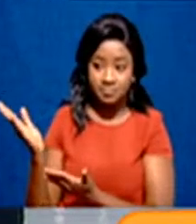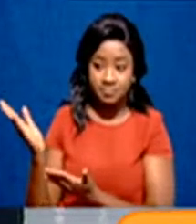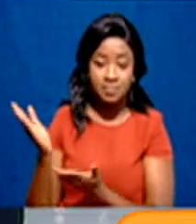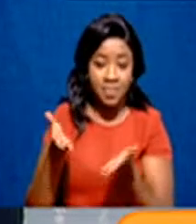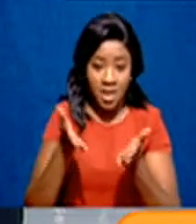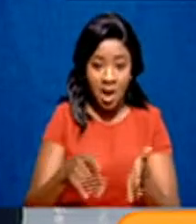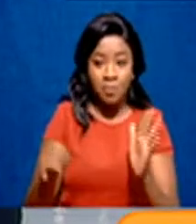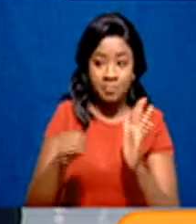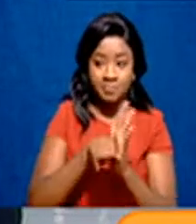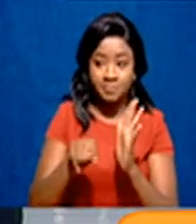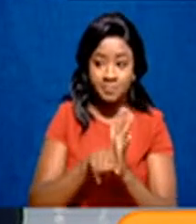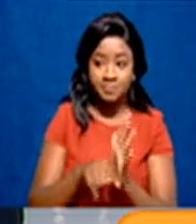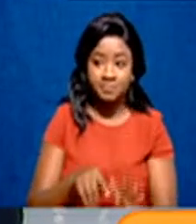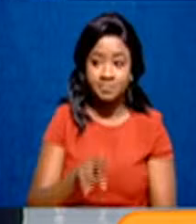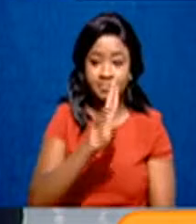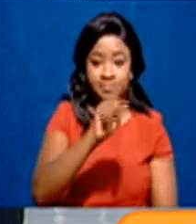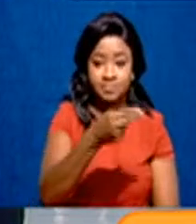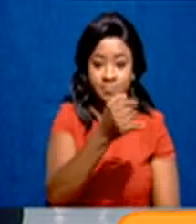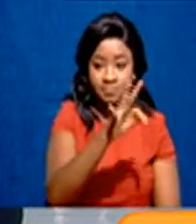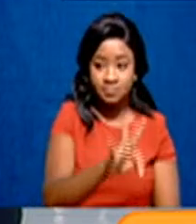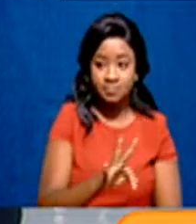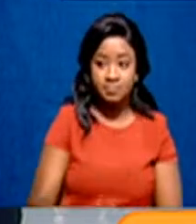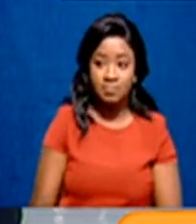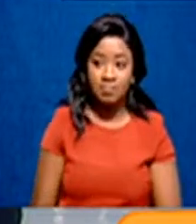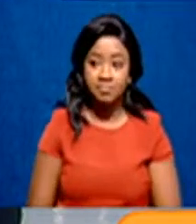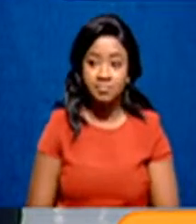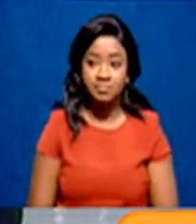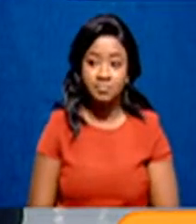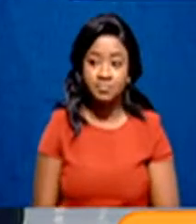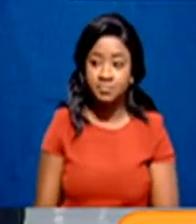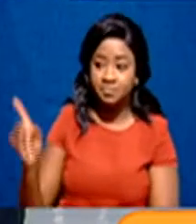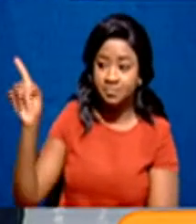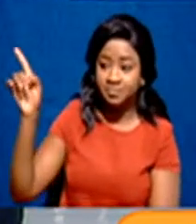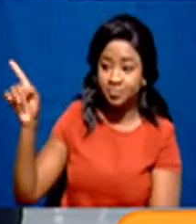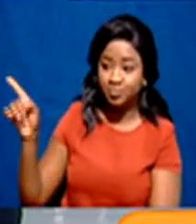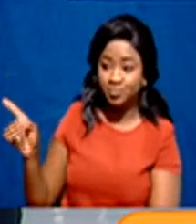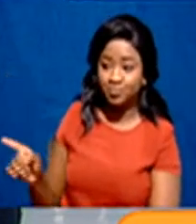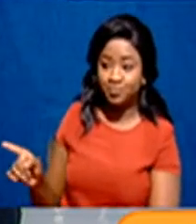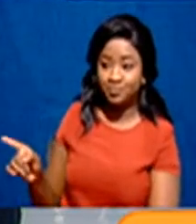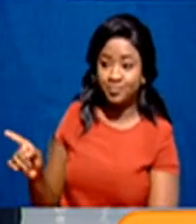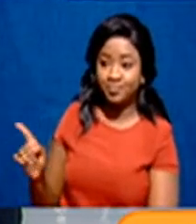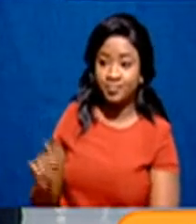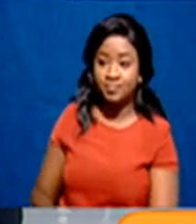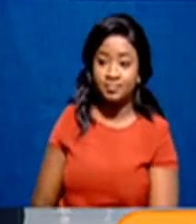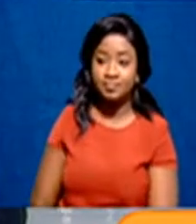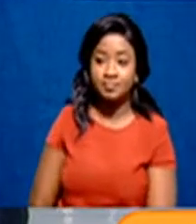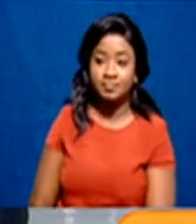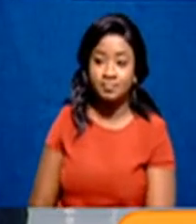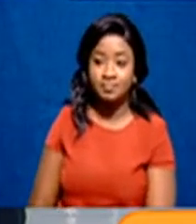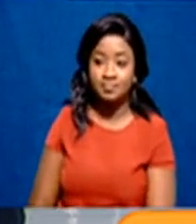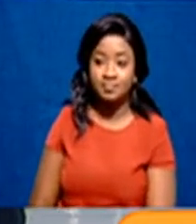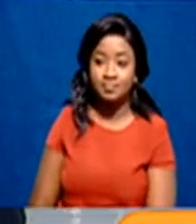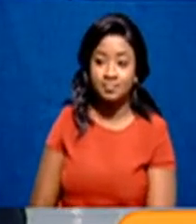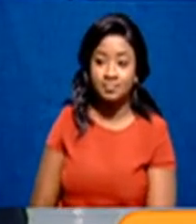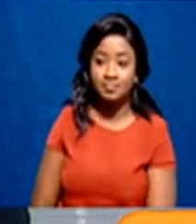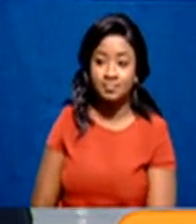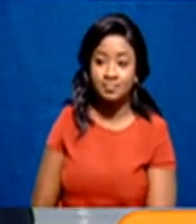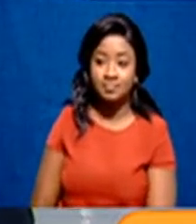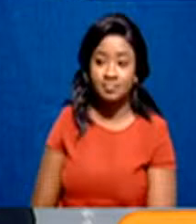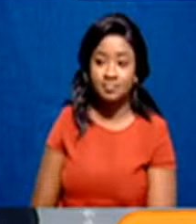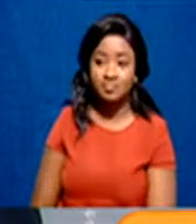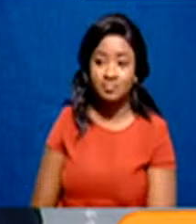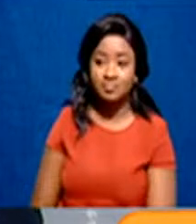like, and I'm just about to show you that on the screen right now. You'll realize it is based on a salary range rather than a percentage. So let's take a look